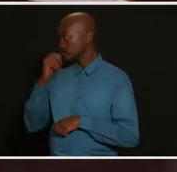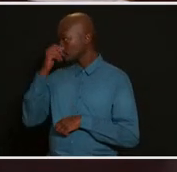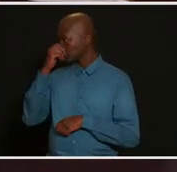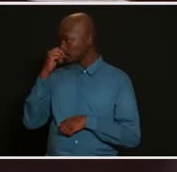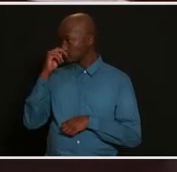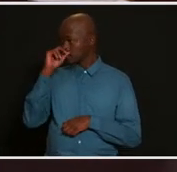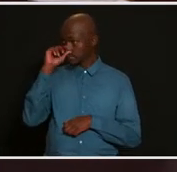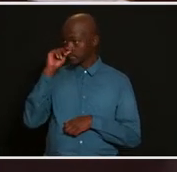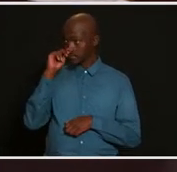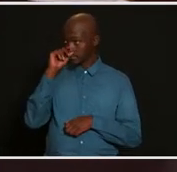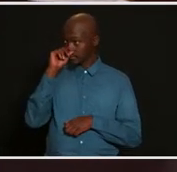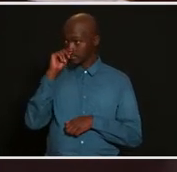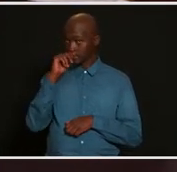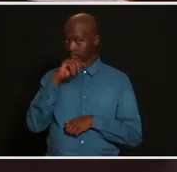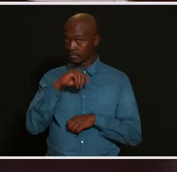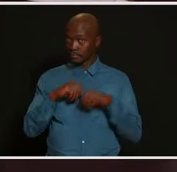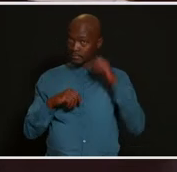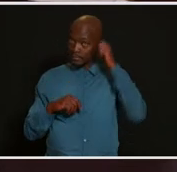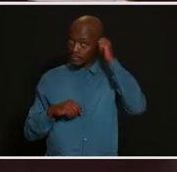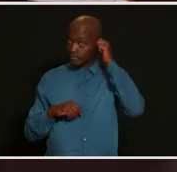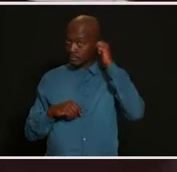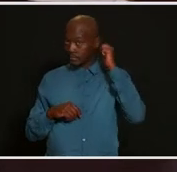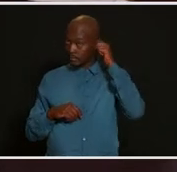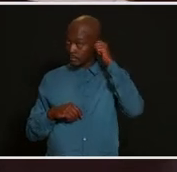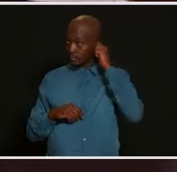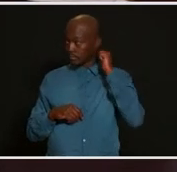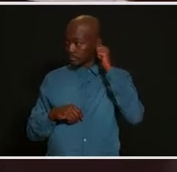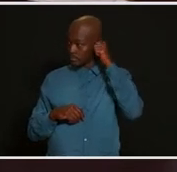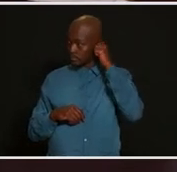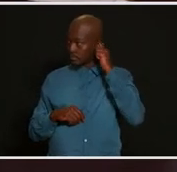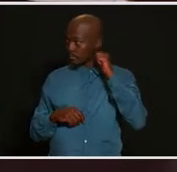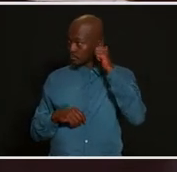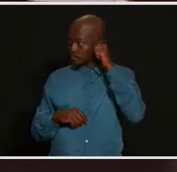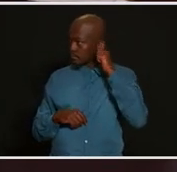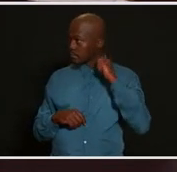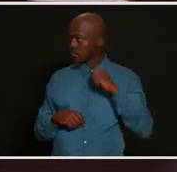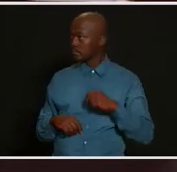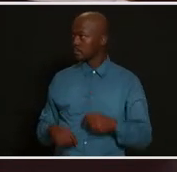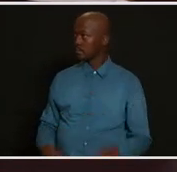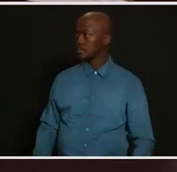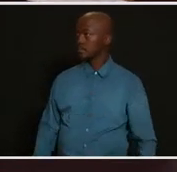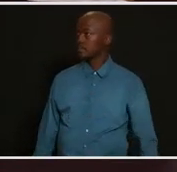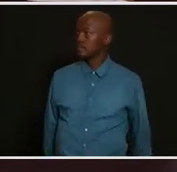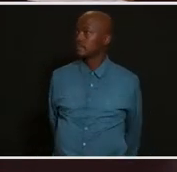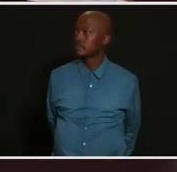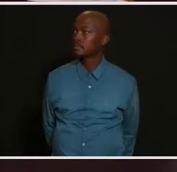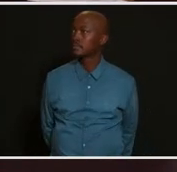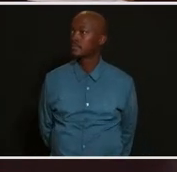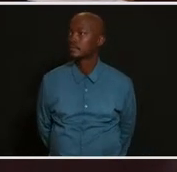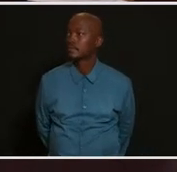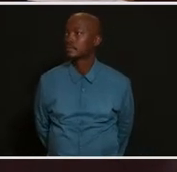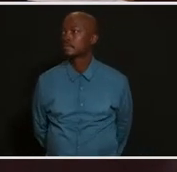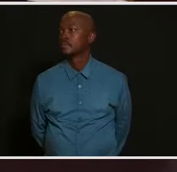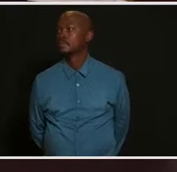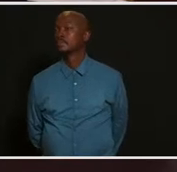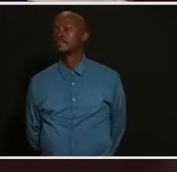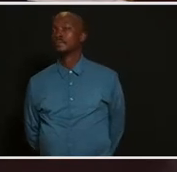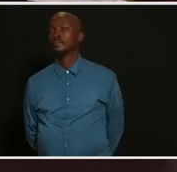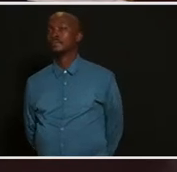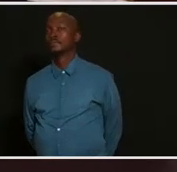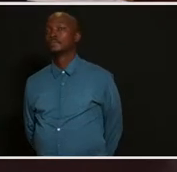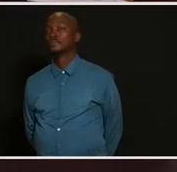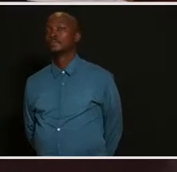can we there's a request for interpretation of the speaker before the young girl